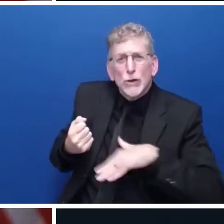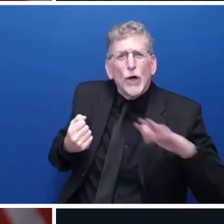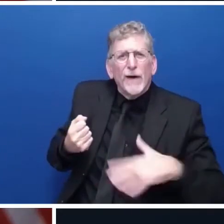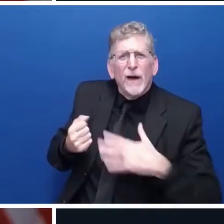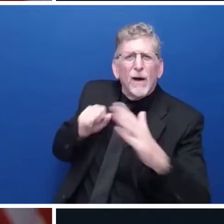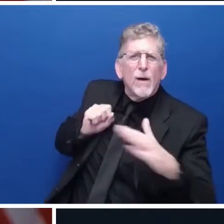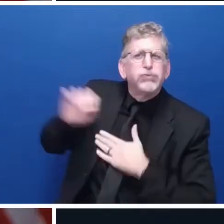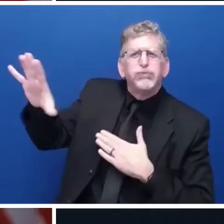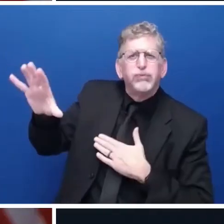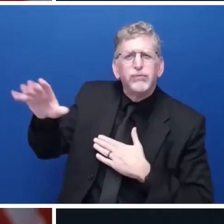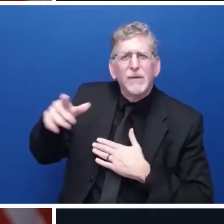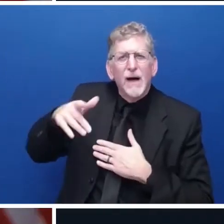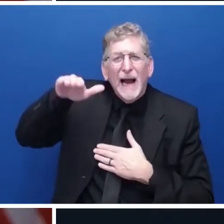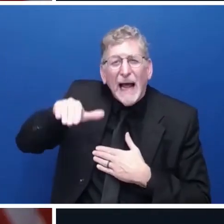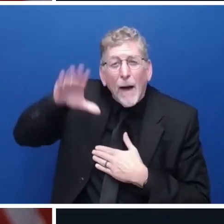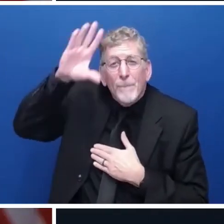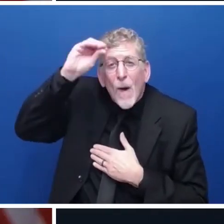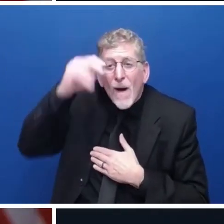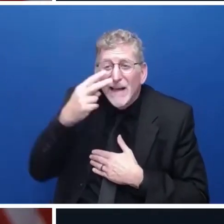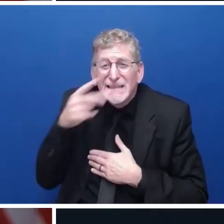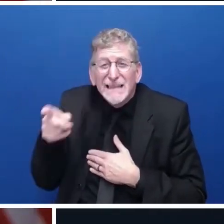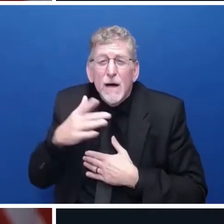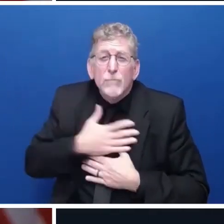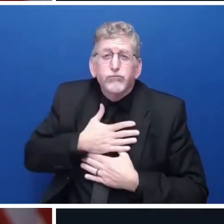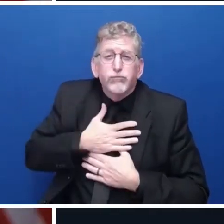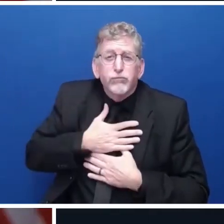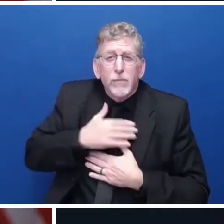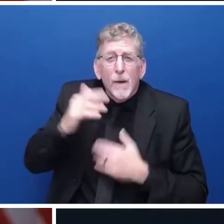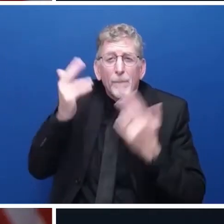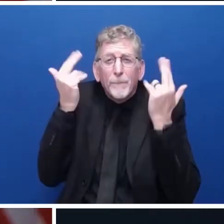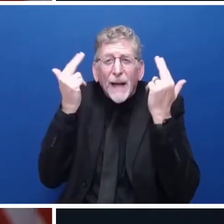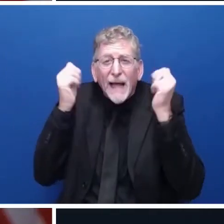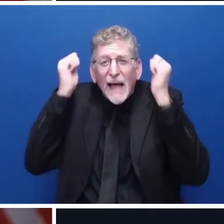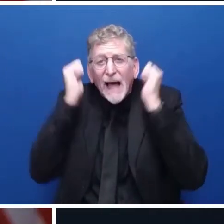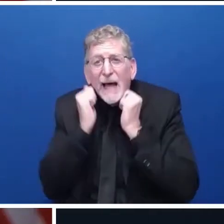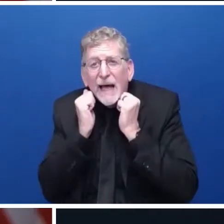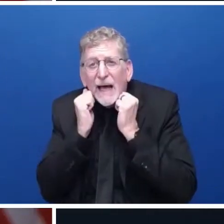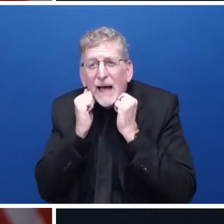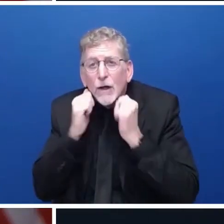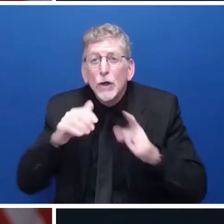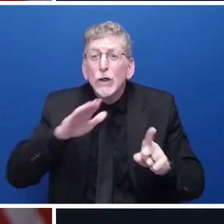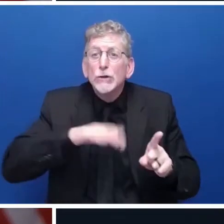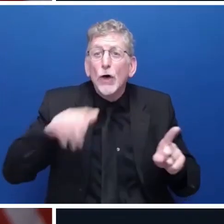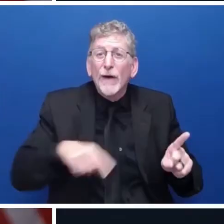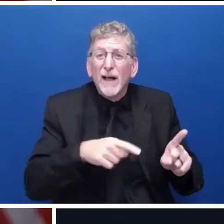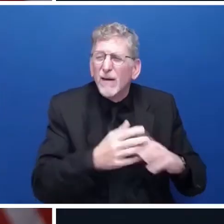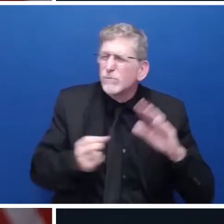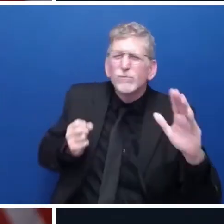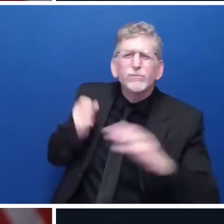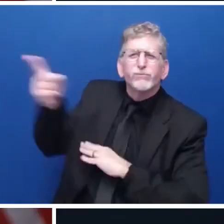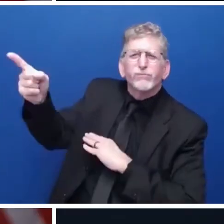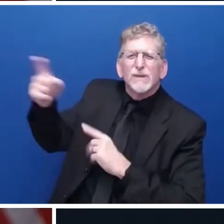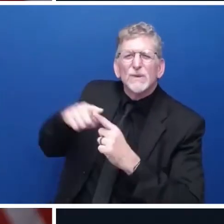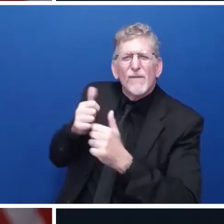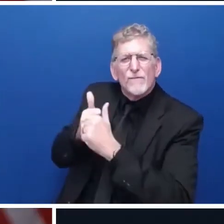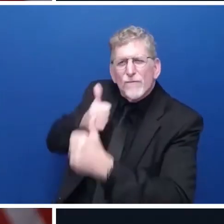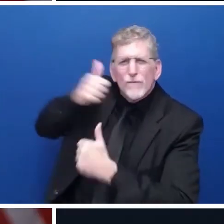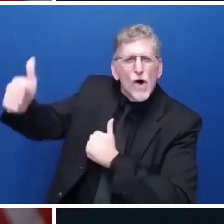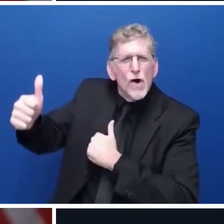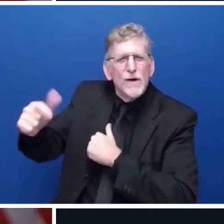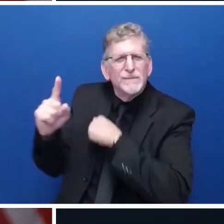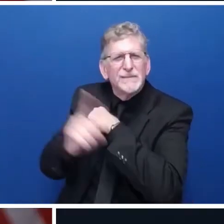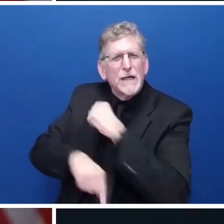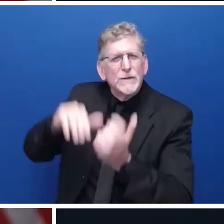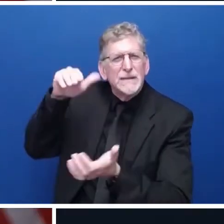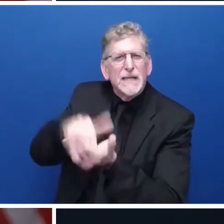streets. And they have done it all with their faces masked from accountability. Every minute spent sowing